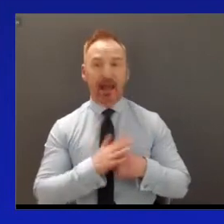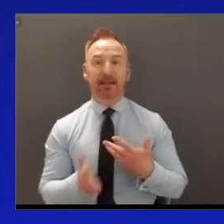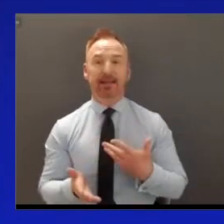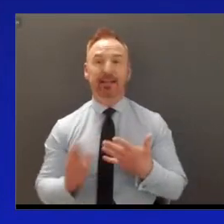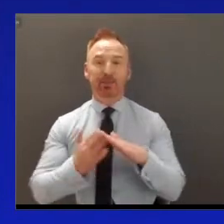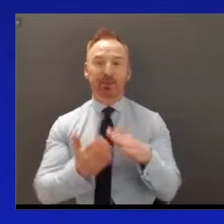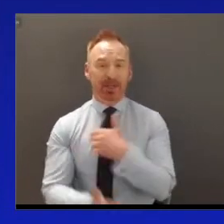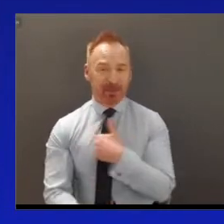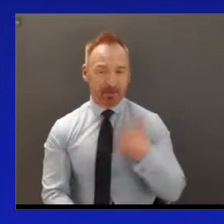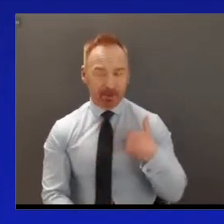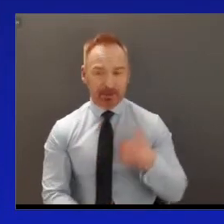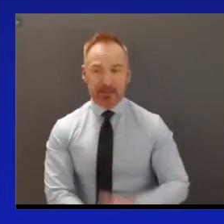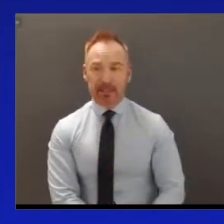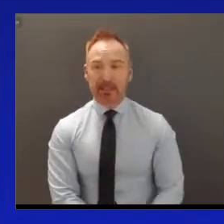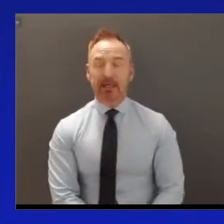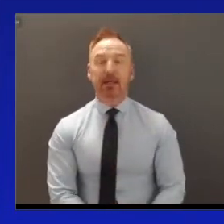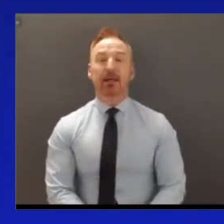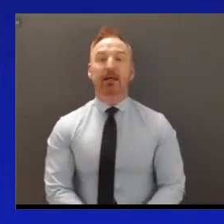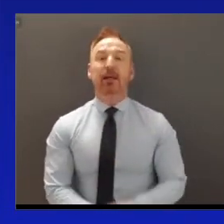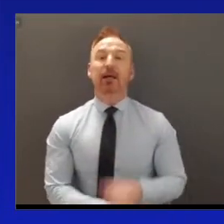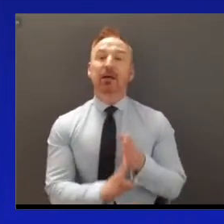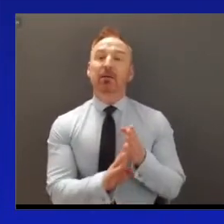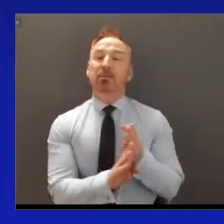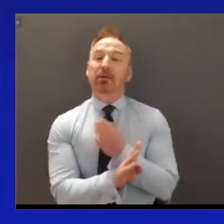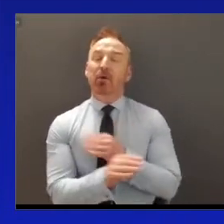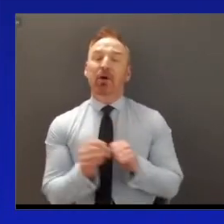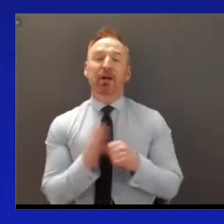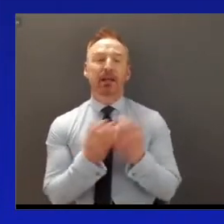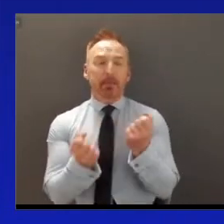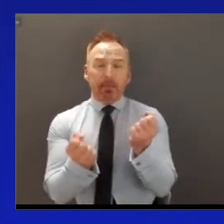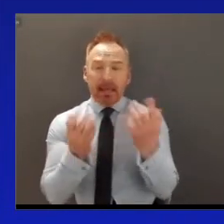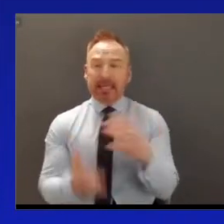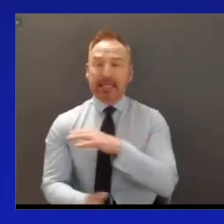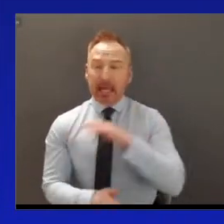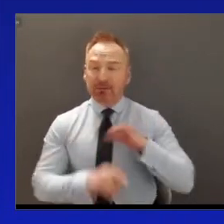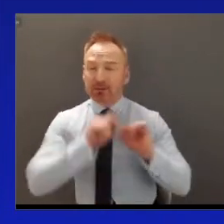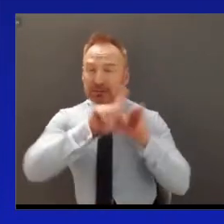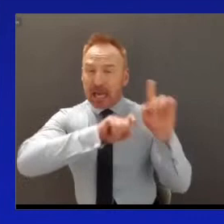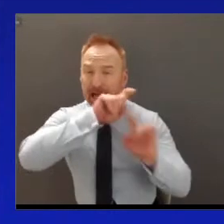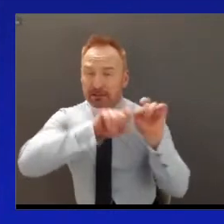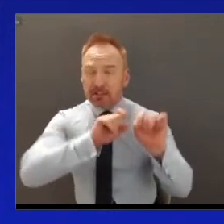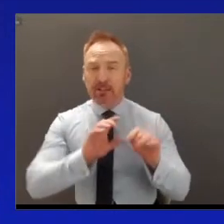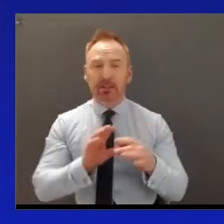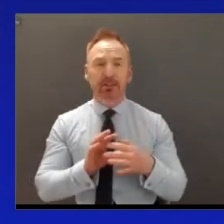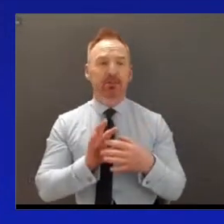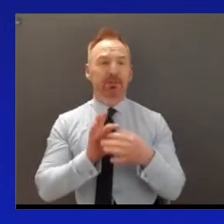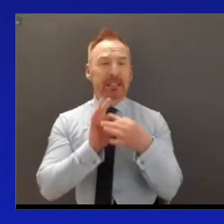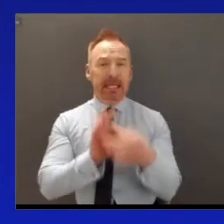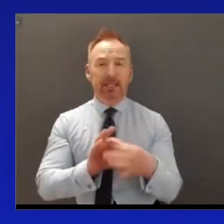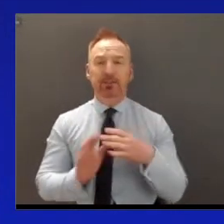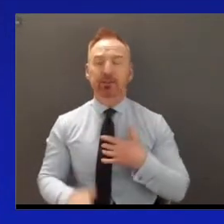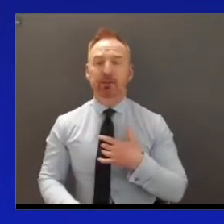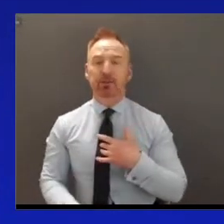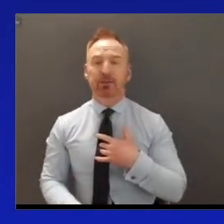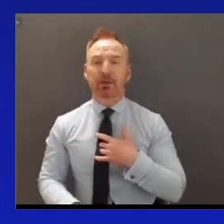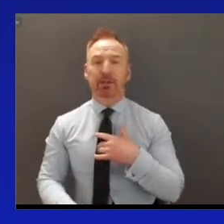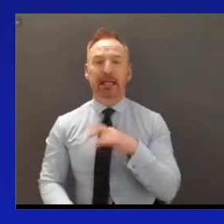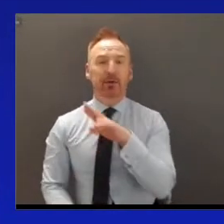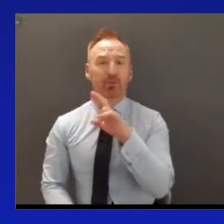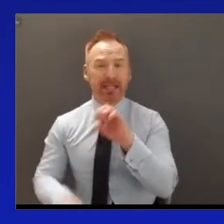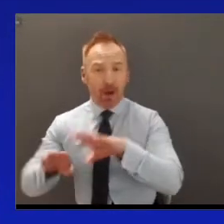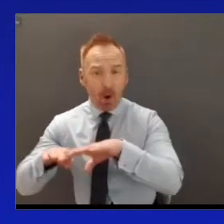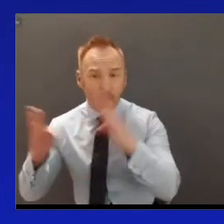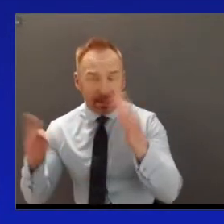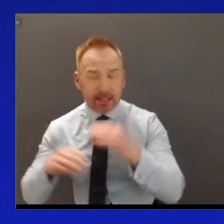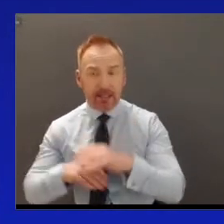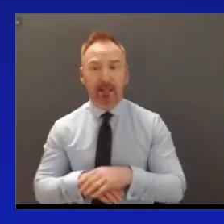Many councillors who preceded me asked some of the questions with respect to reopening, with respect to, and I appreciate